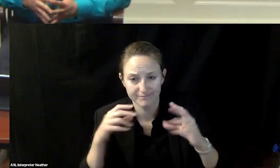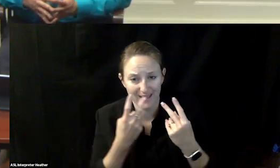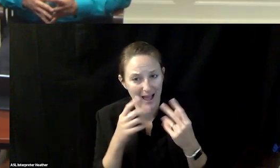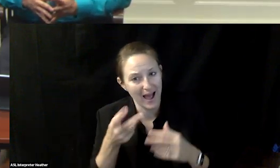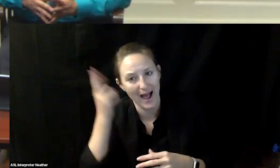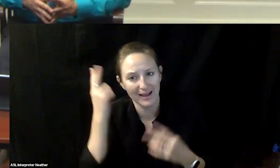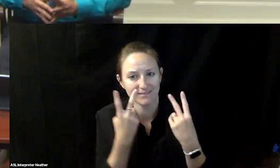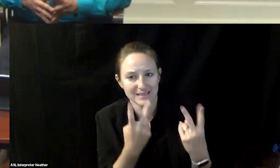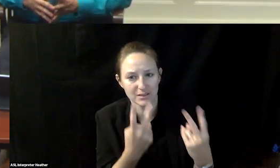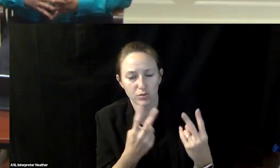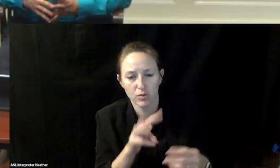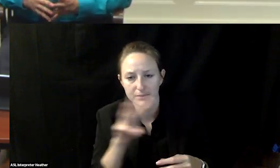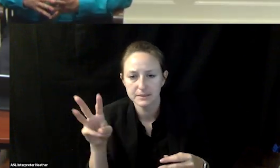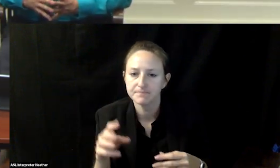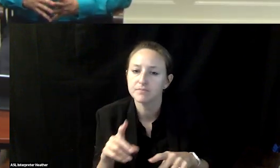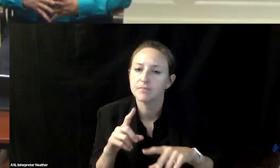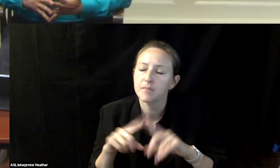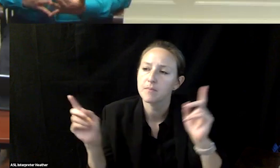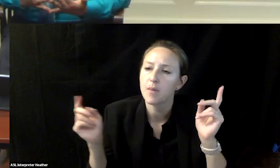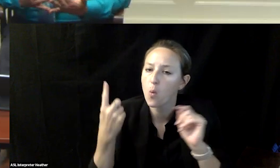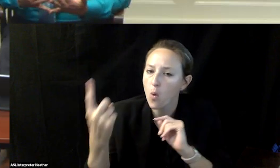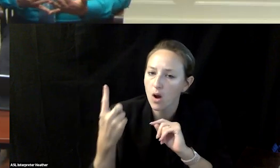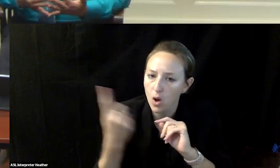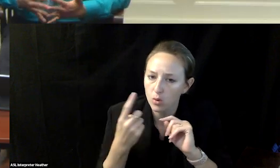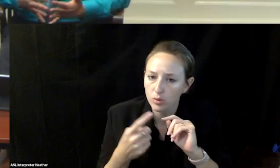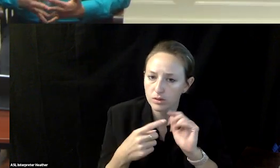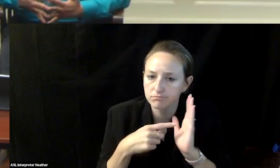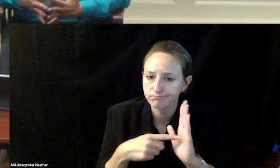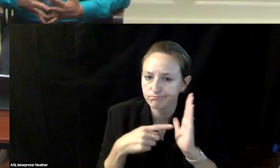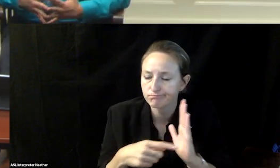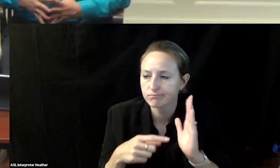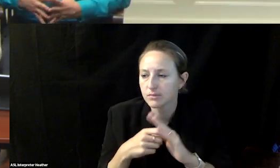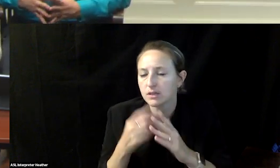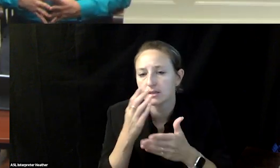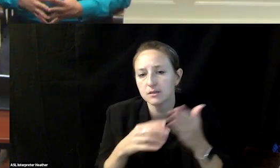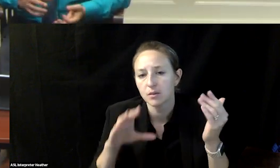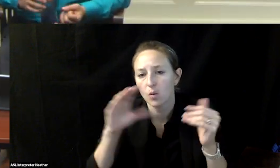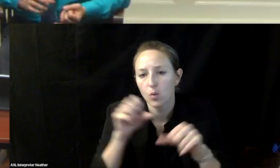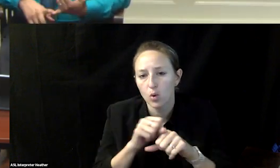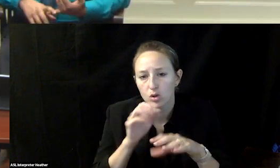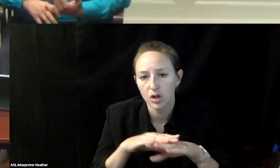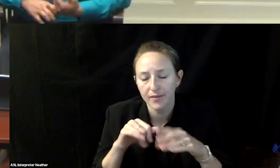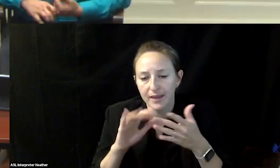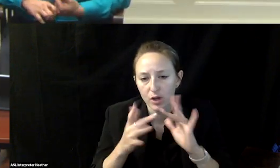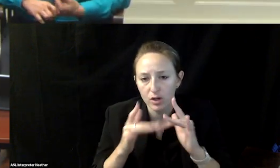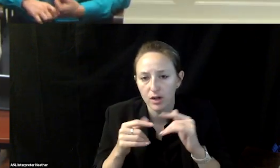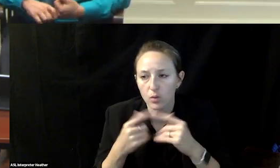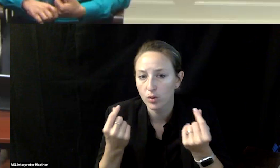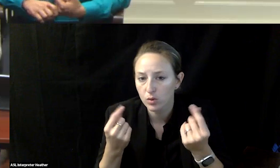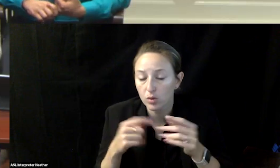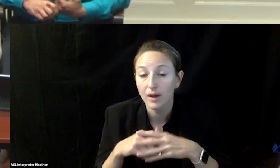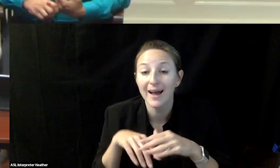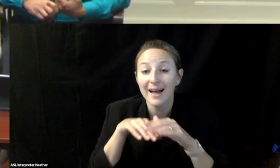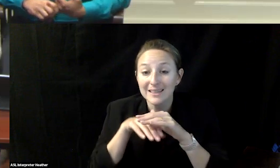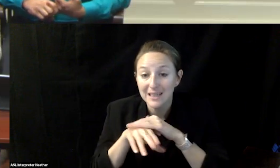examples. One that I always use to plug some colleagues on the internet and what they do is the Accessible